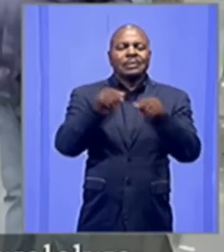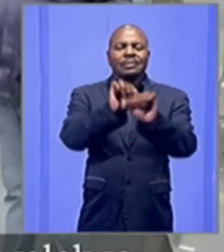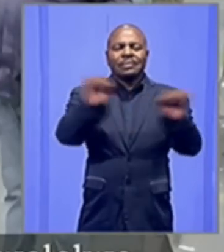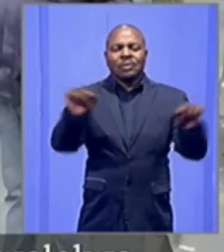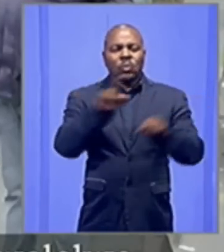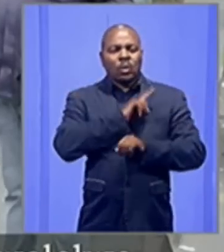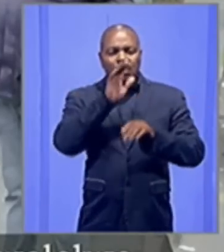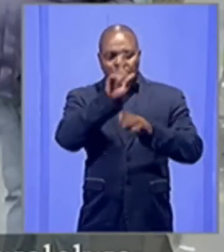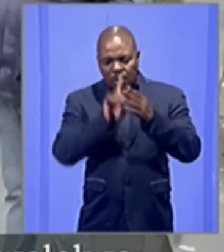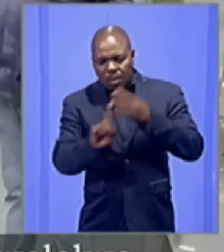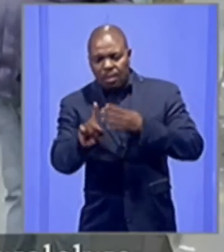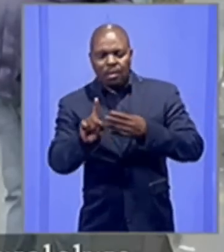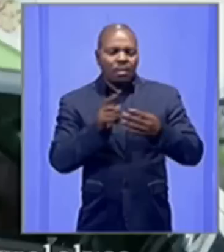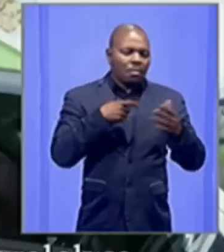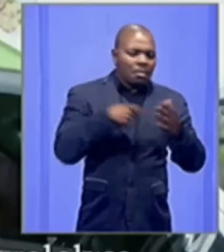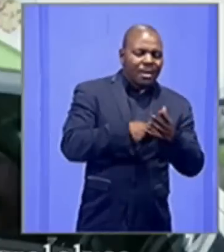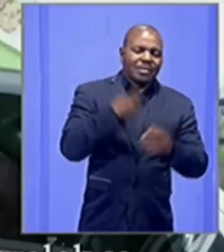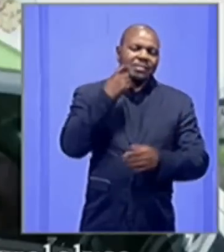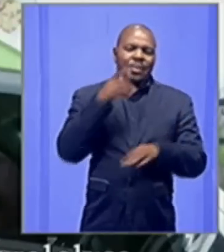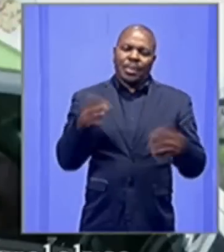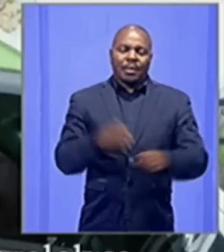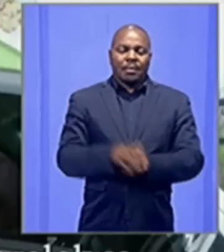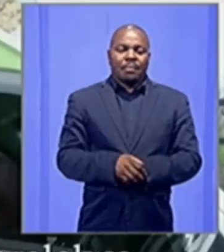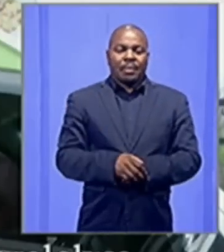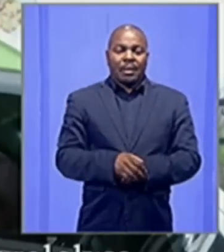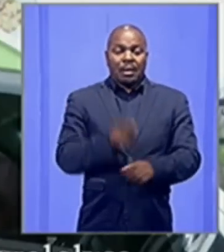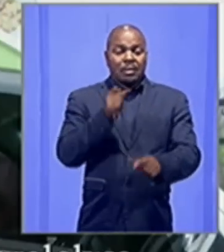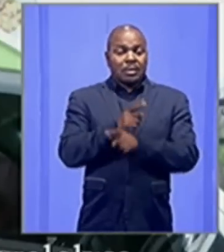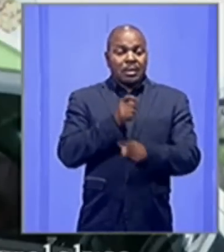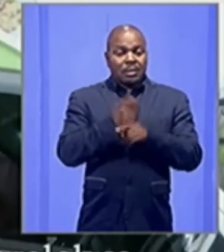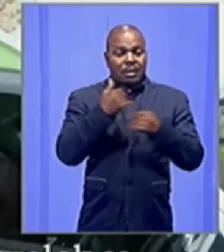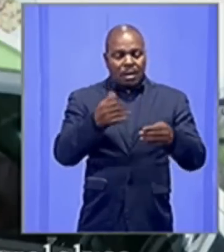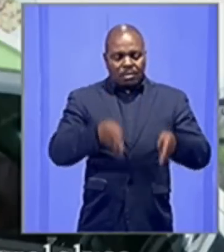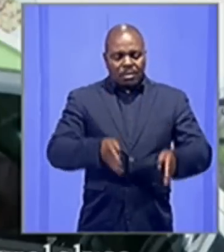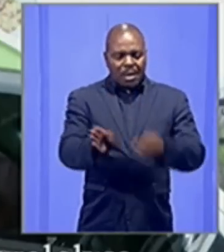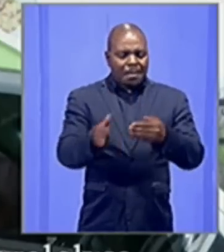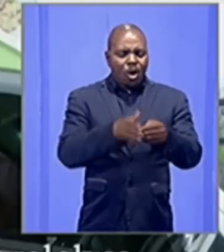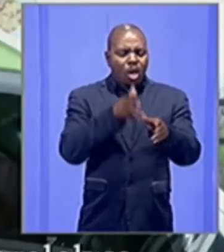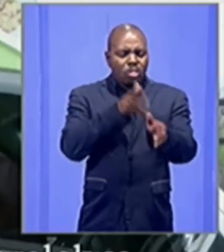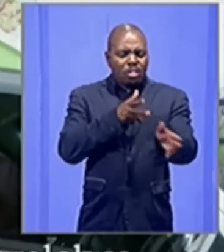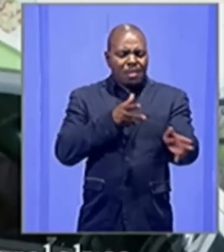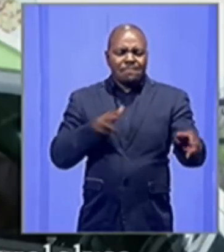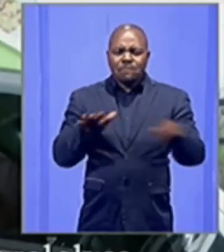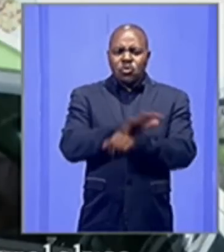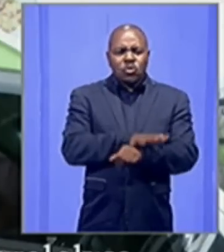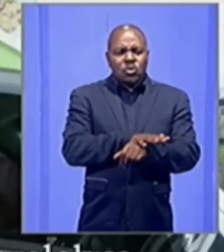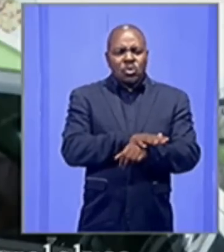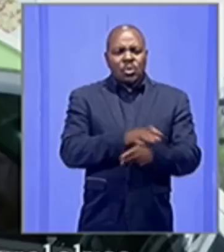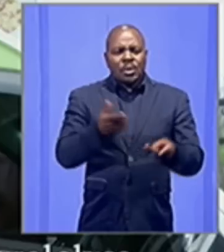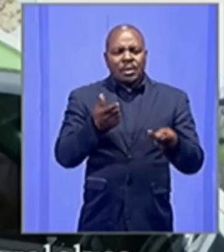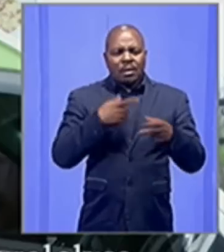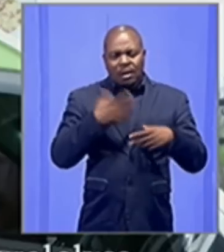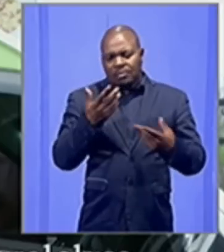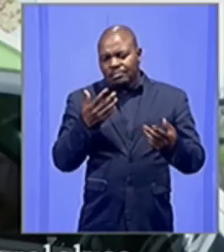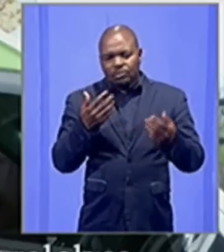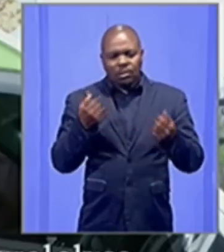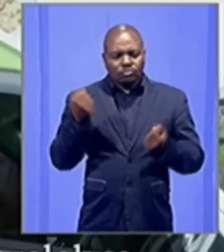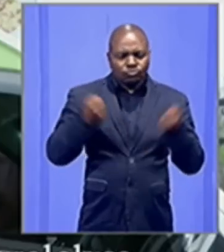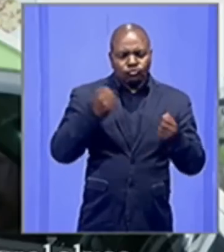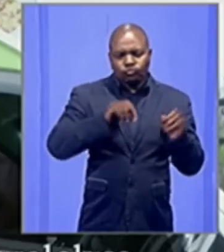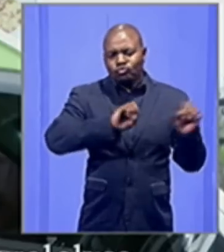sa kgone ho kena meahong. Taxi tse di blokile strata sa rona mo di-drivera di kgone go tsena no yana ka